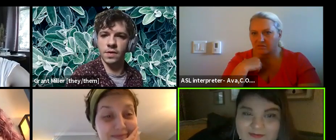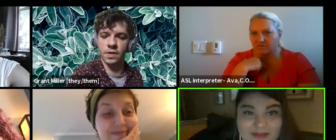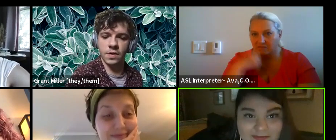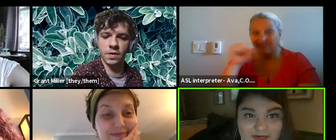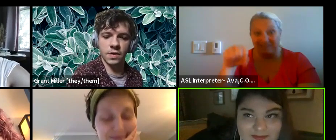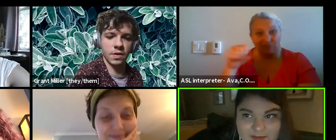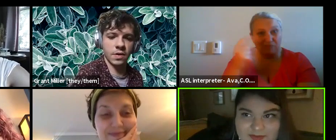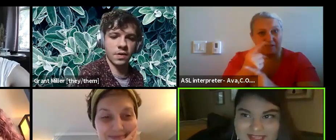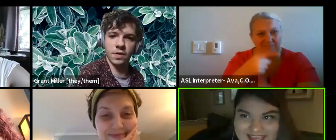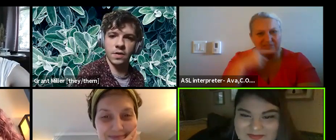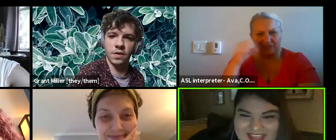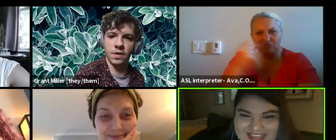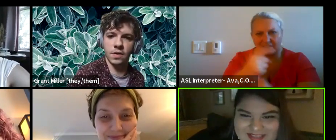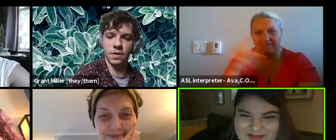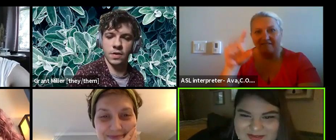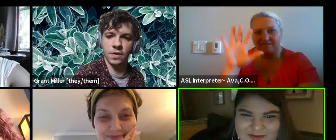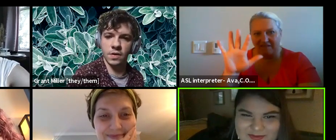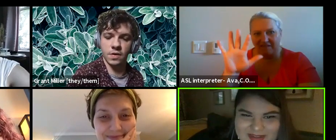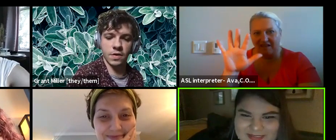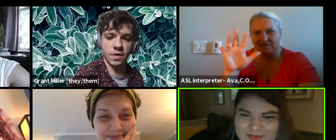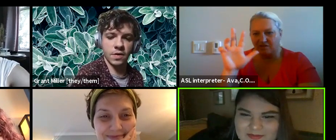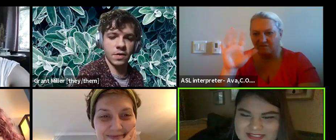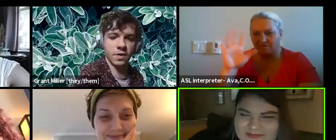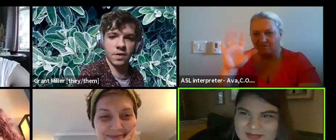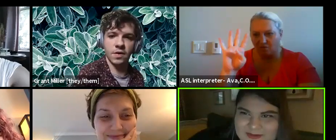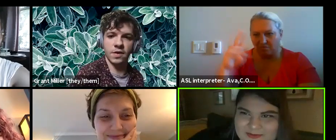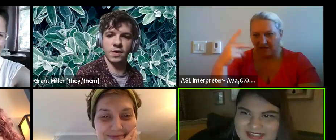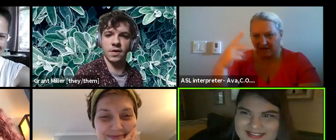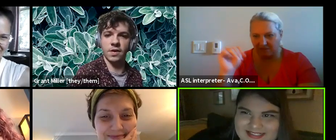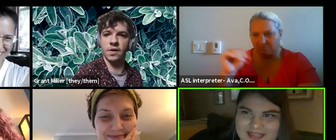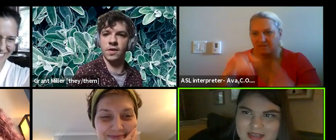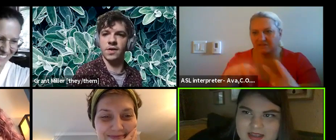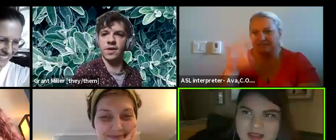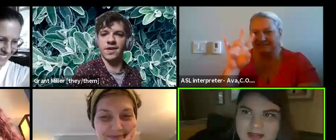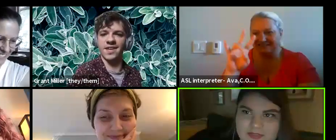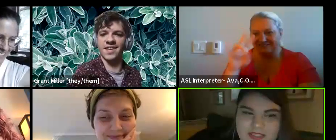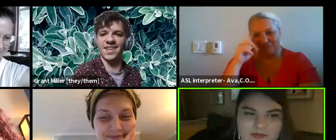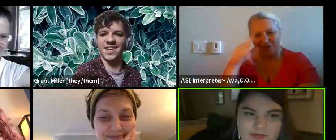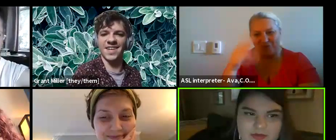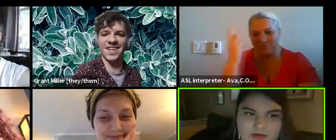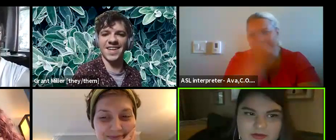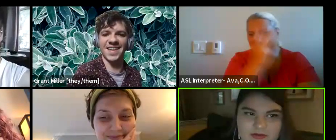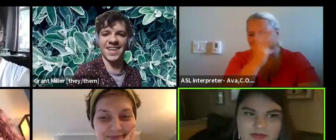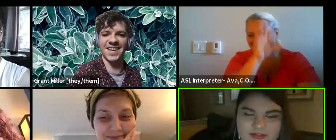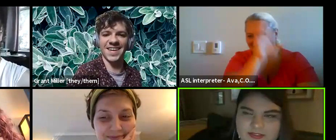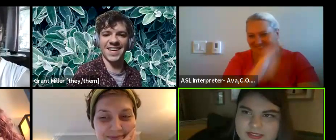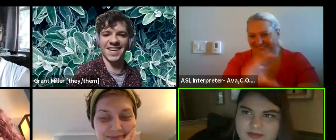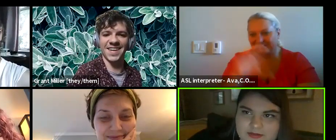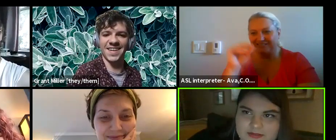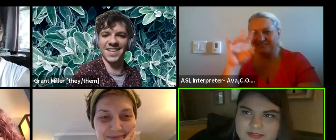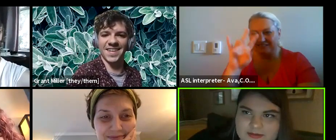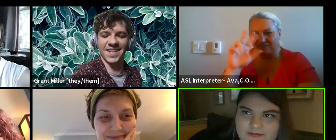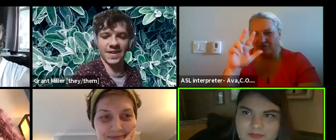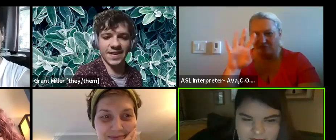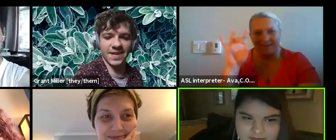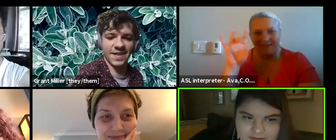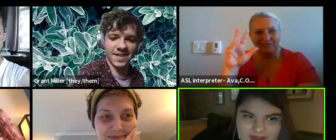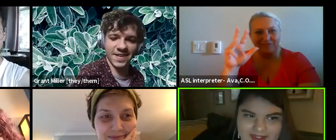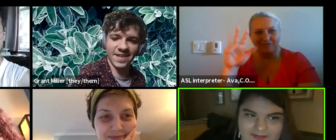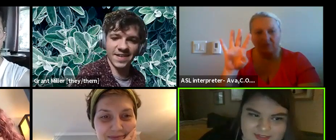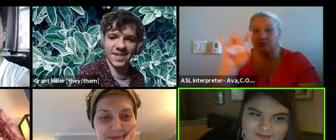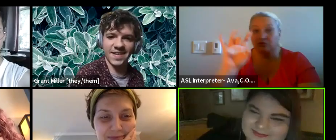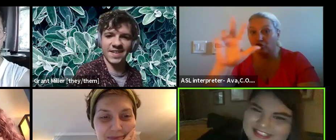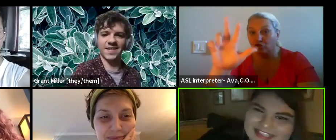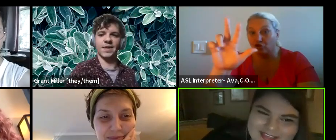Is it right? 5:34 p.m. Thank you, my Pacific Coast friends. And then we will continue. So